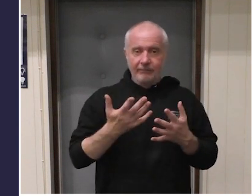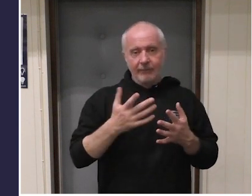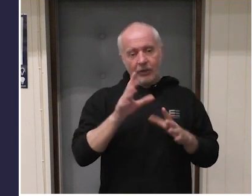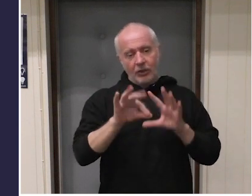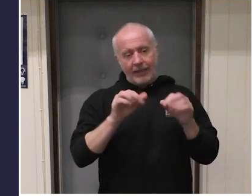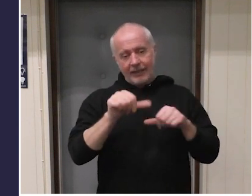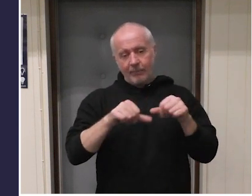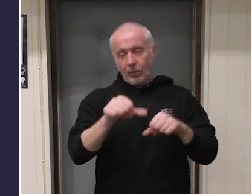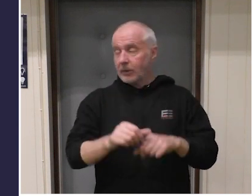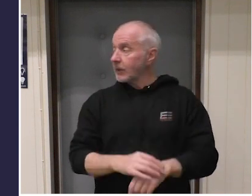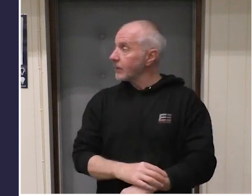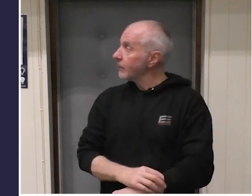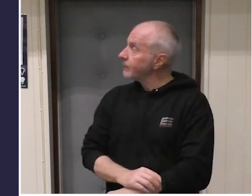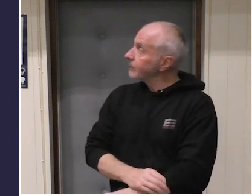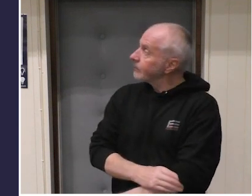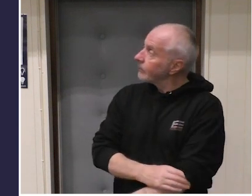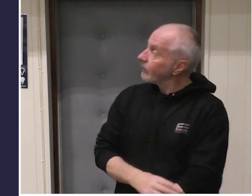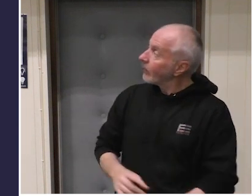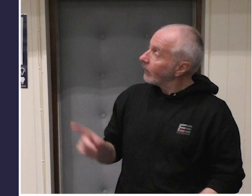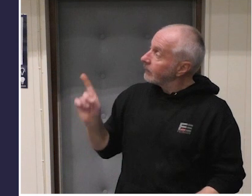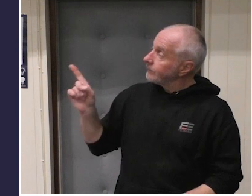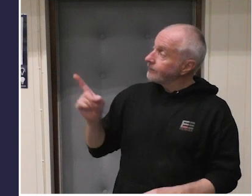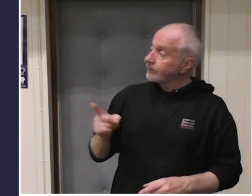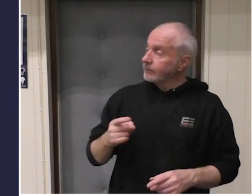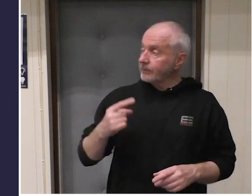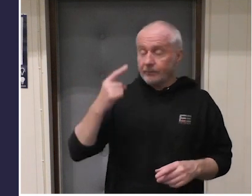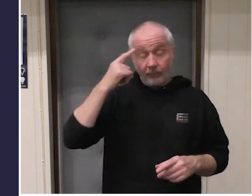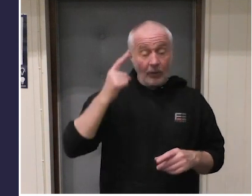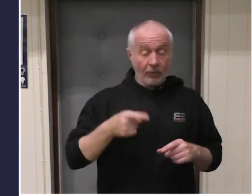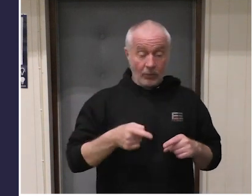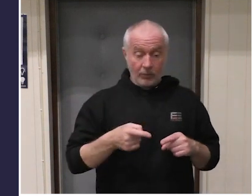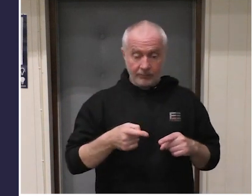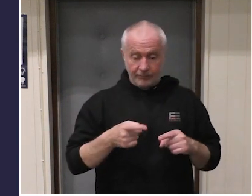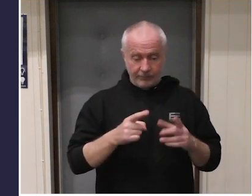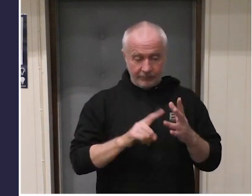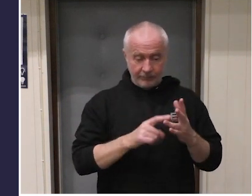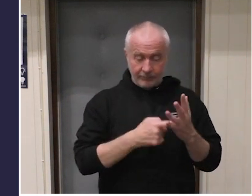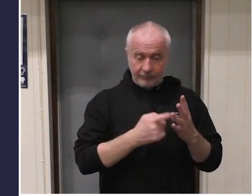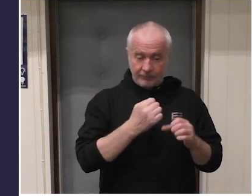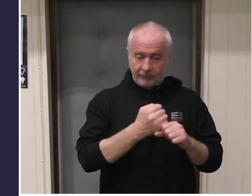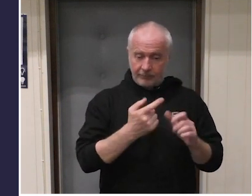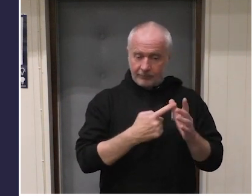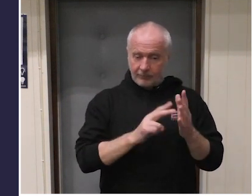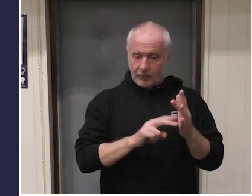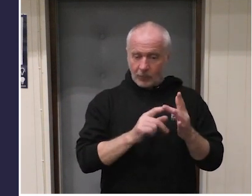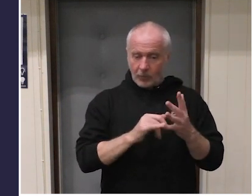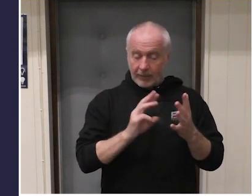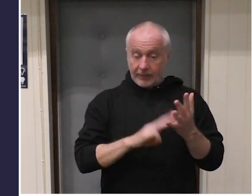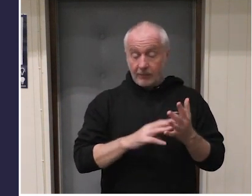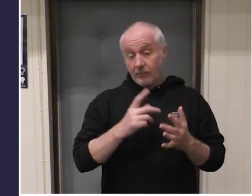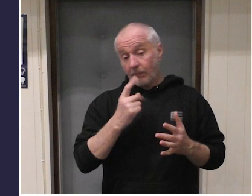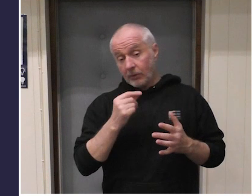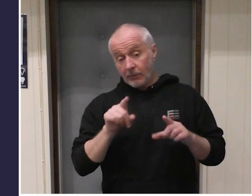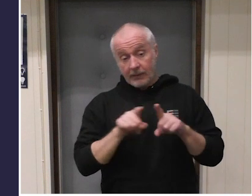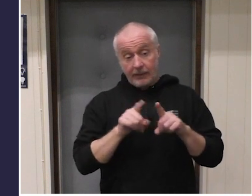In this case, it's thought these organisms survive off chemosynthesis, so it could have been the same thing for